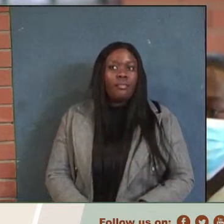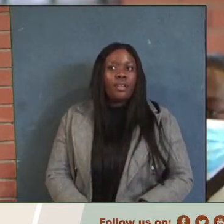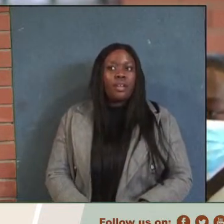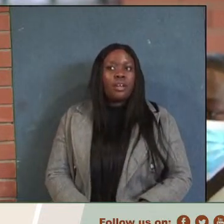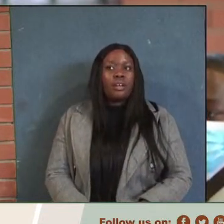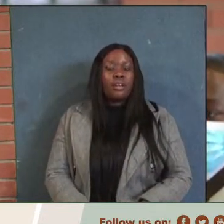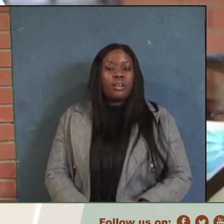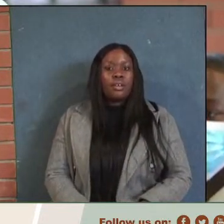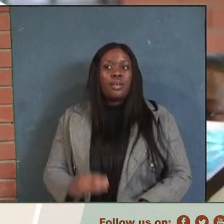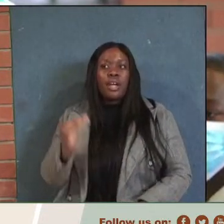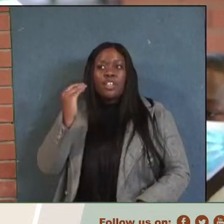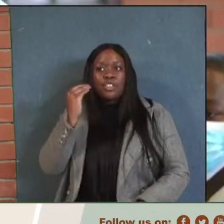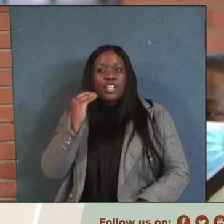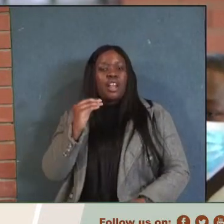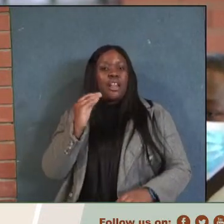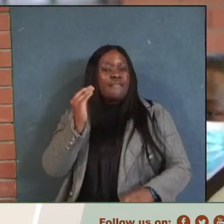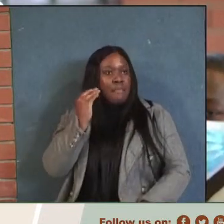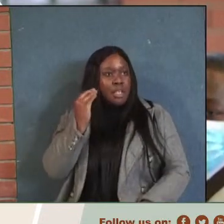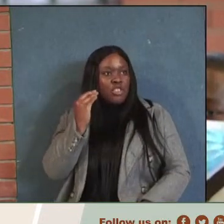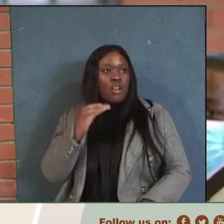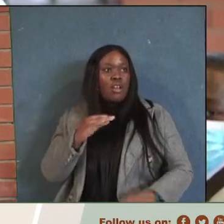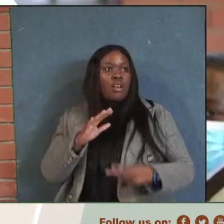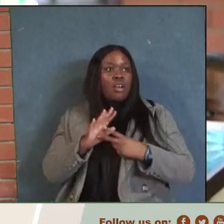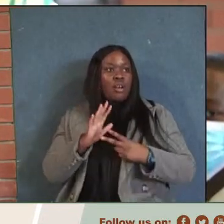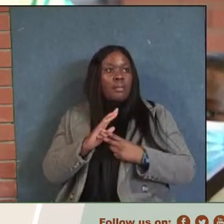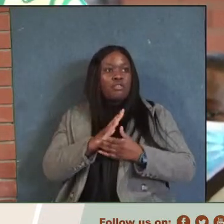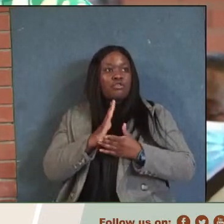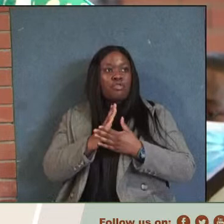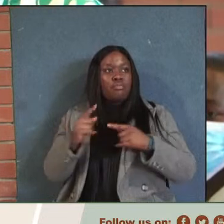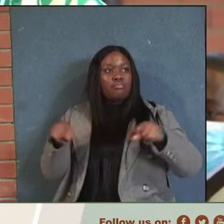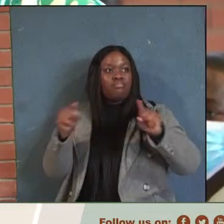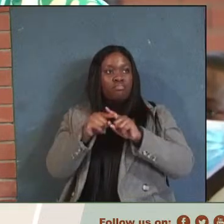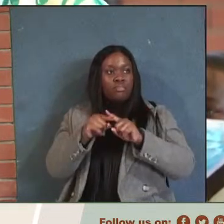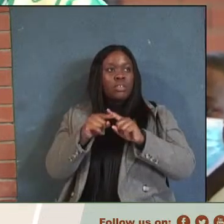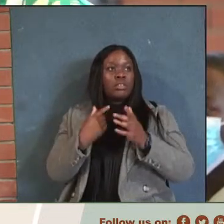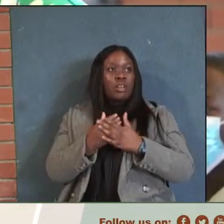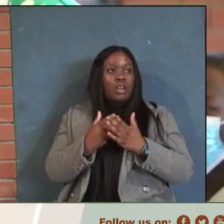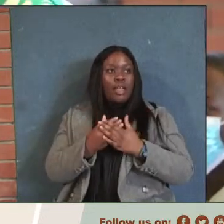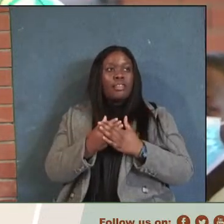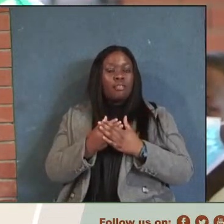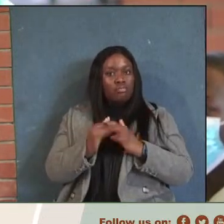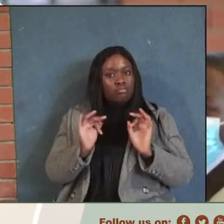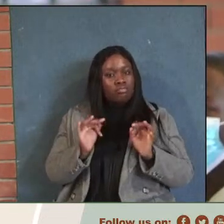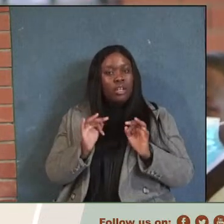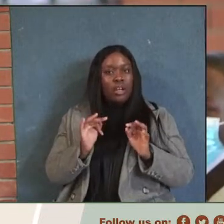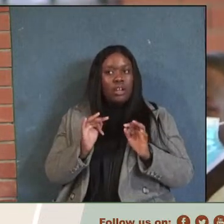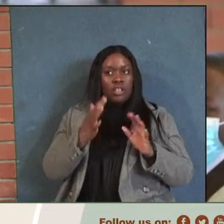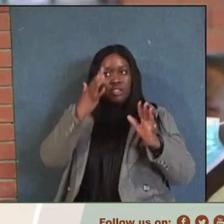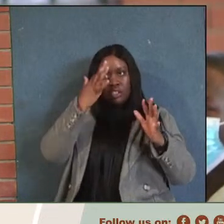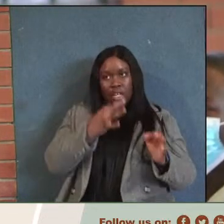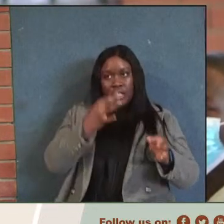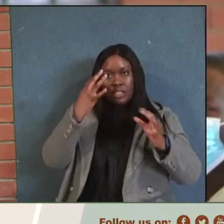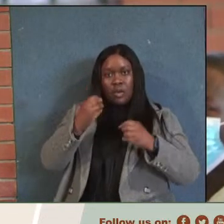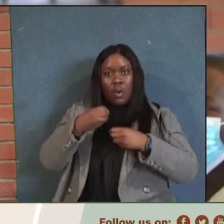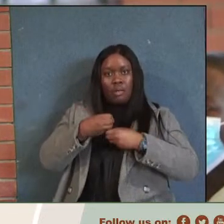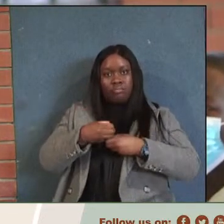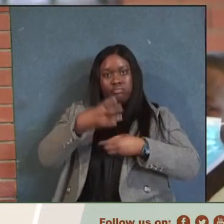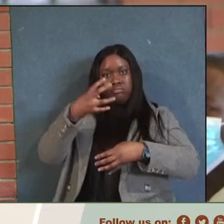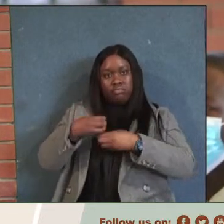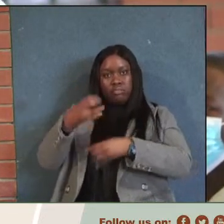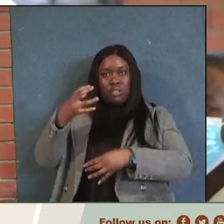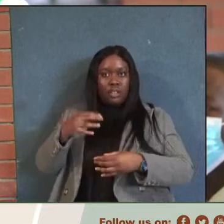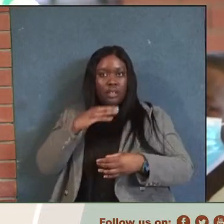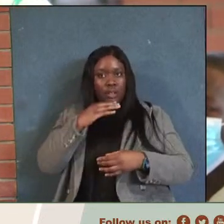educational data, enabling educators and policymakers to make a data-driven decision. This can lead to more targeted